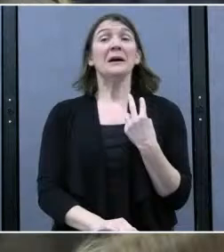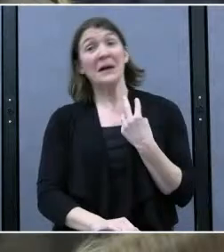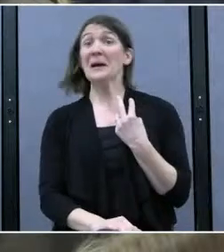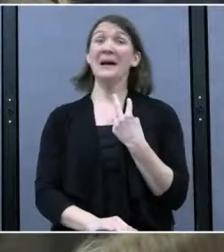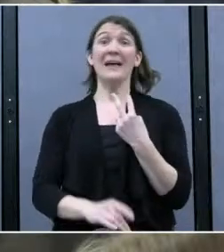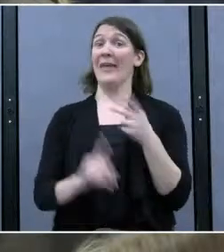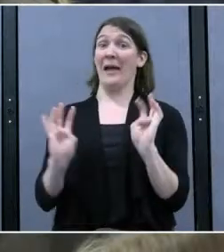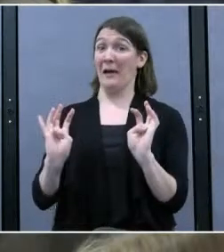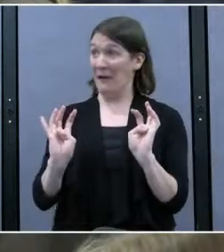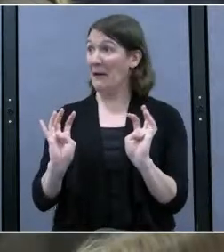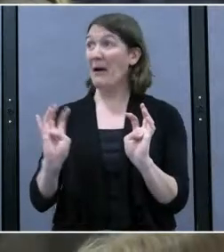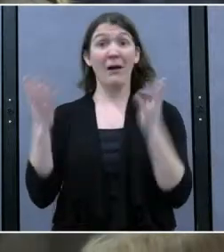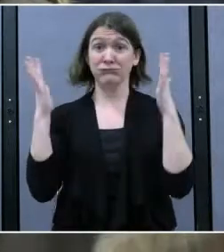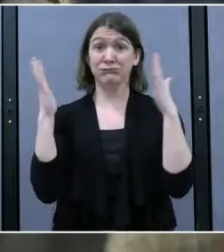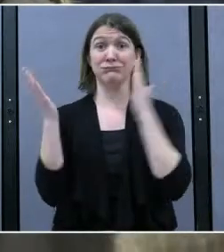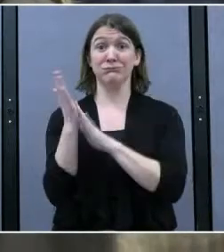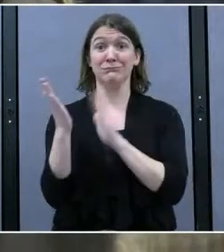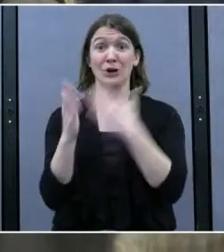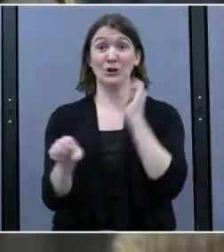It's kind of